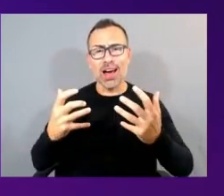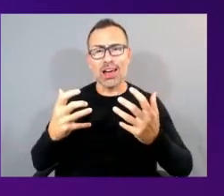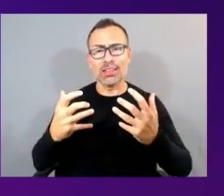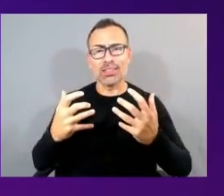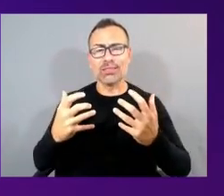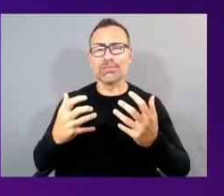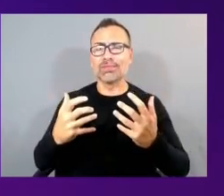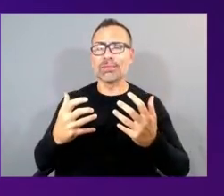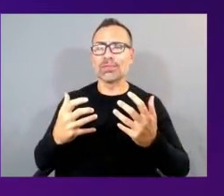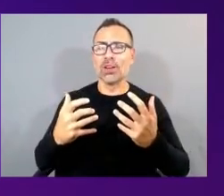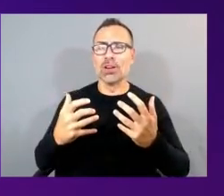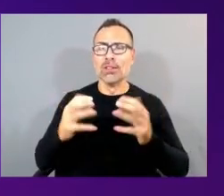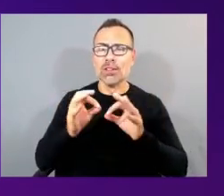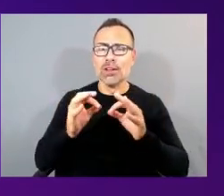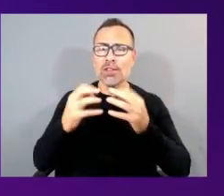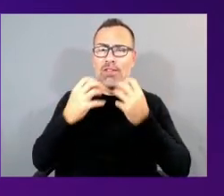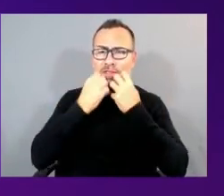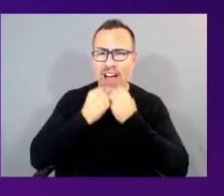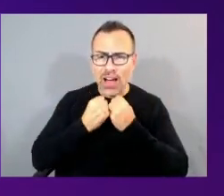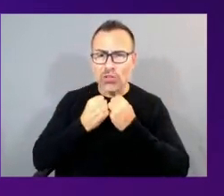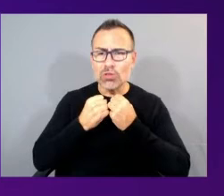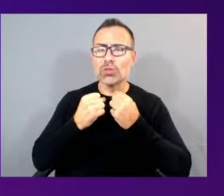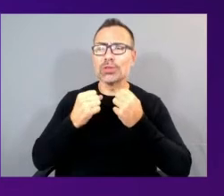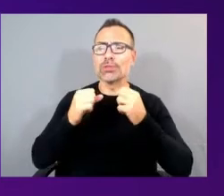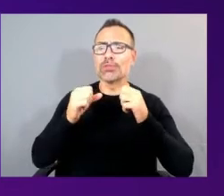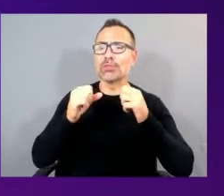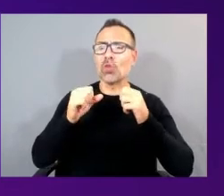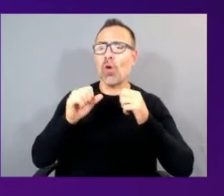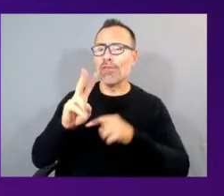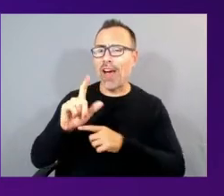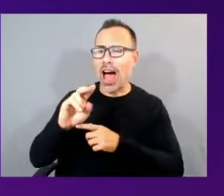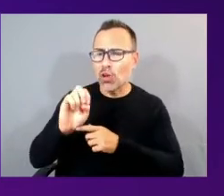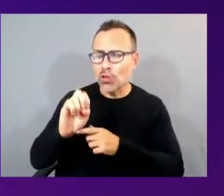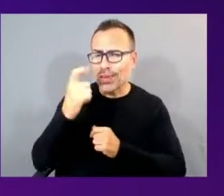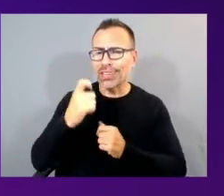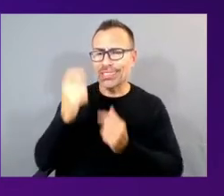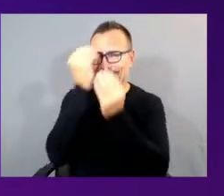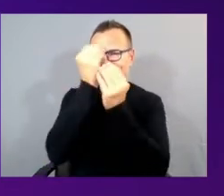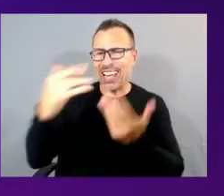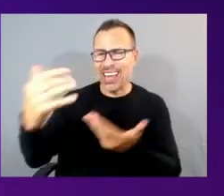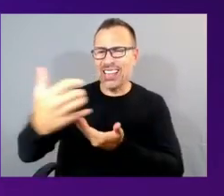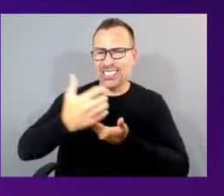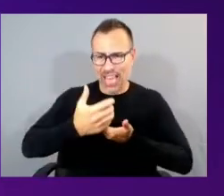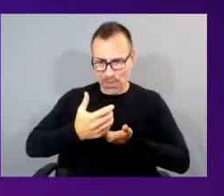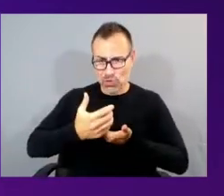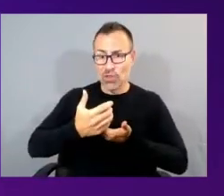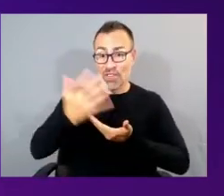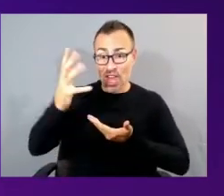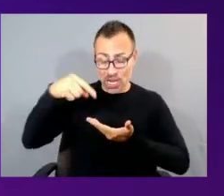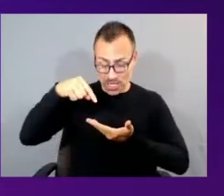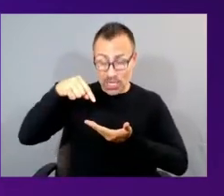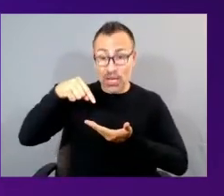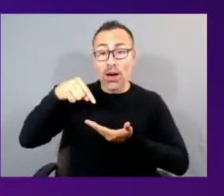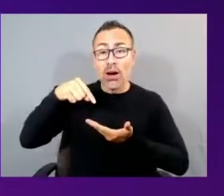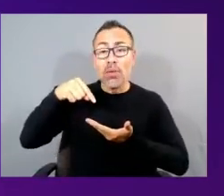to capture the data. And of course, when you have tools that allows you to visualize the data you have